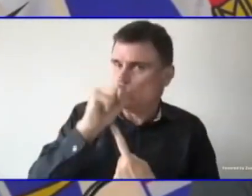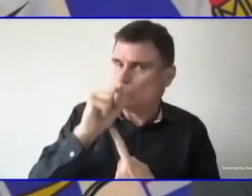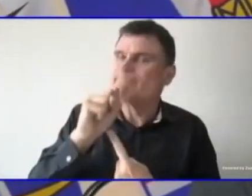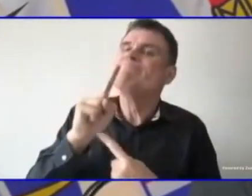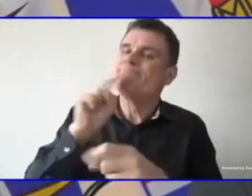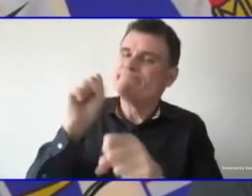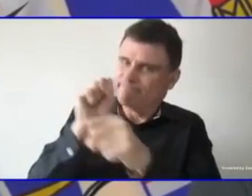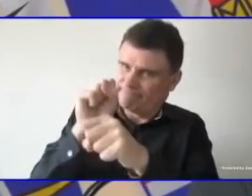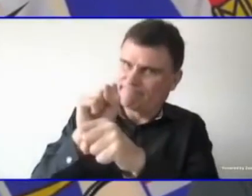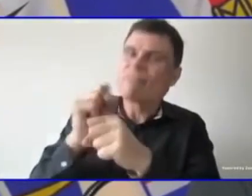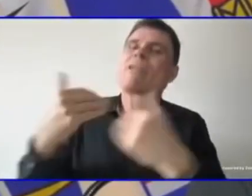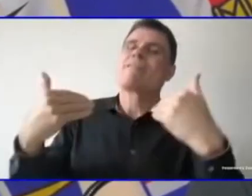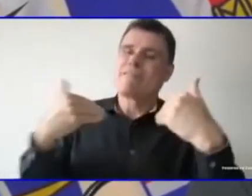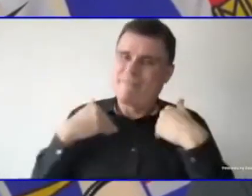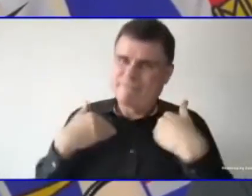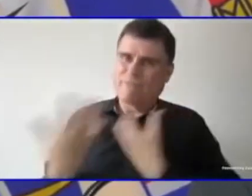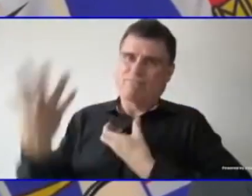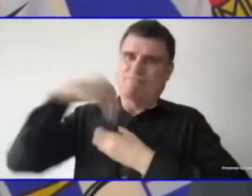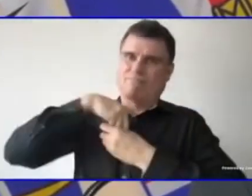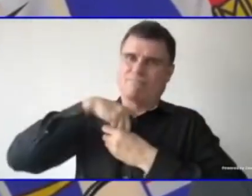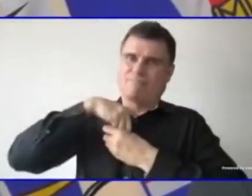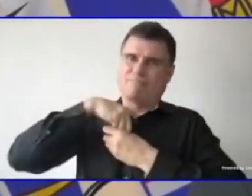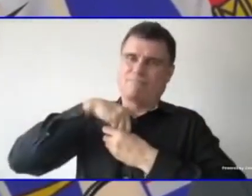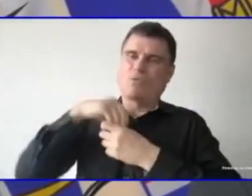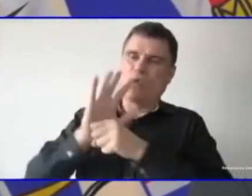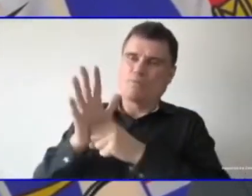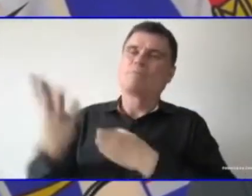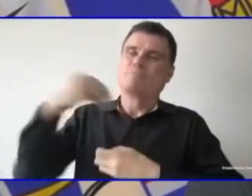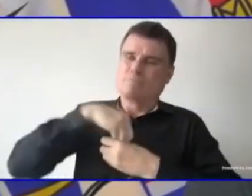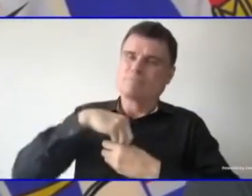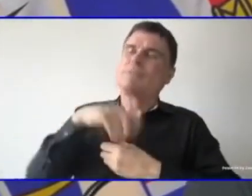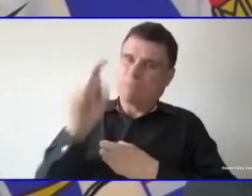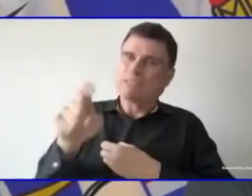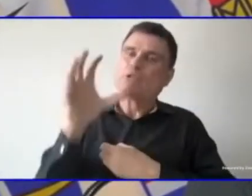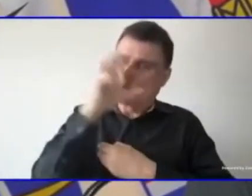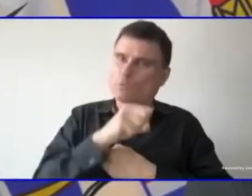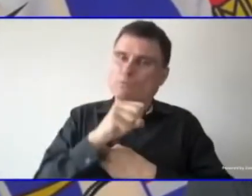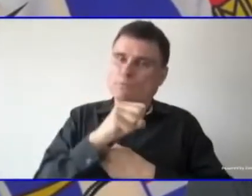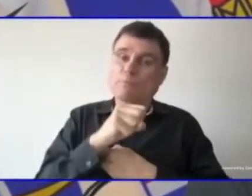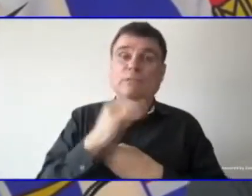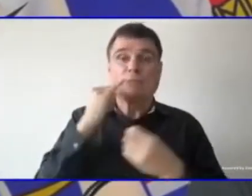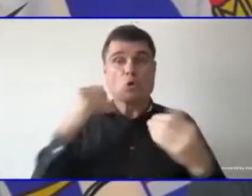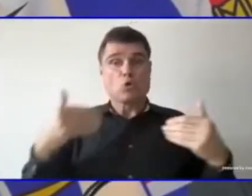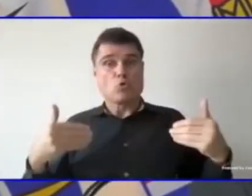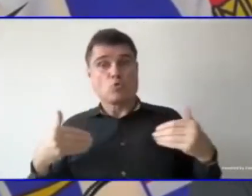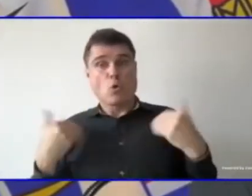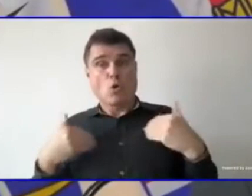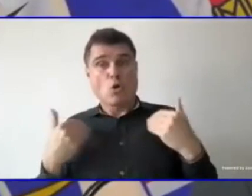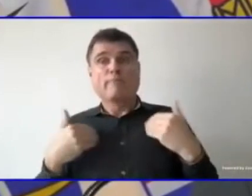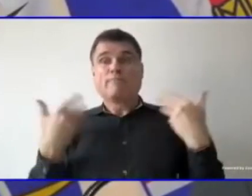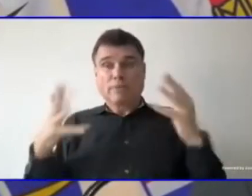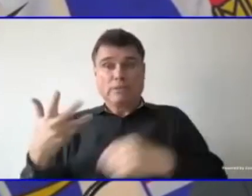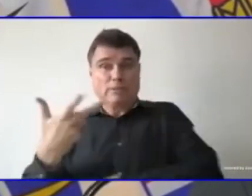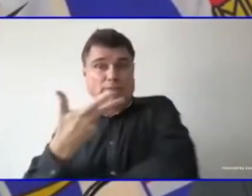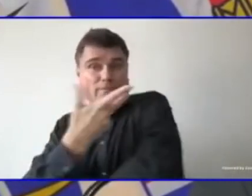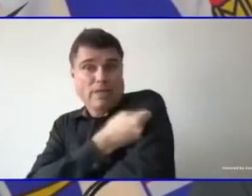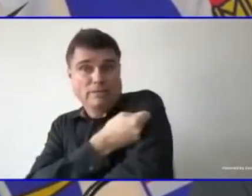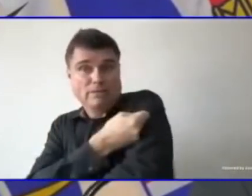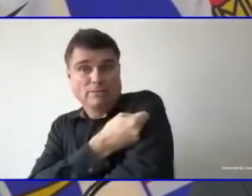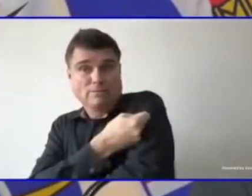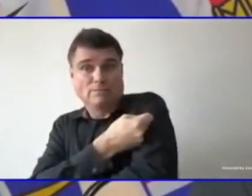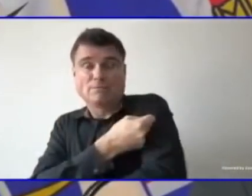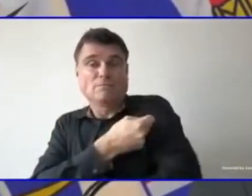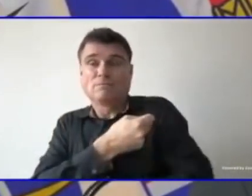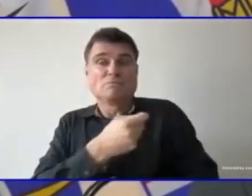to avoid passing it on. If you are younger and vaccinated and no other risk factors, you don't